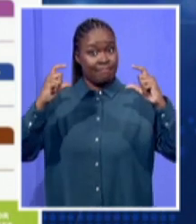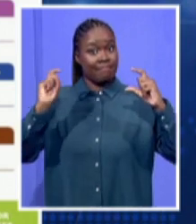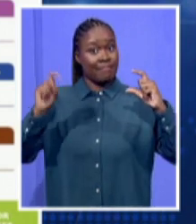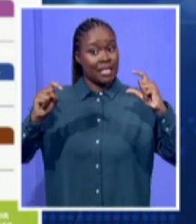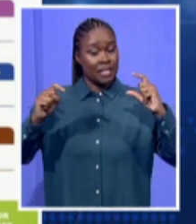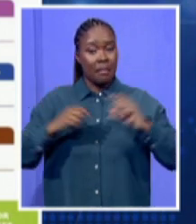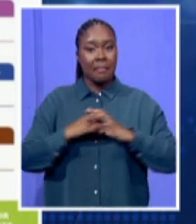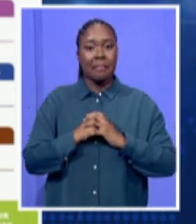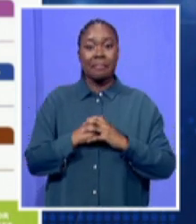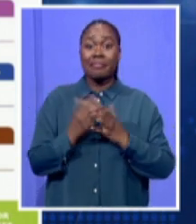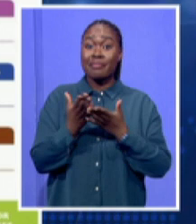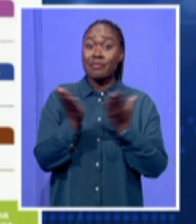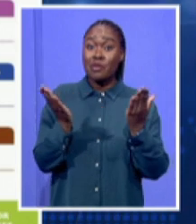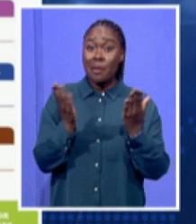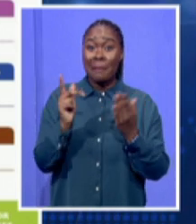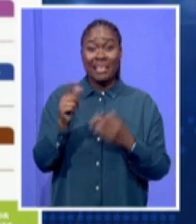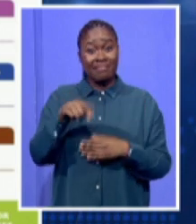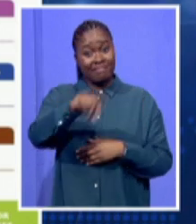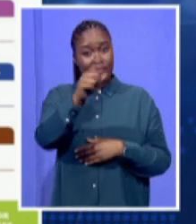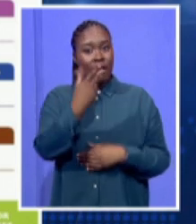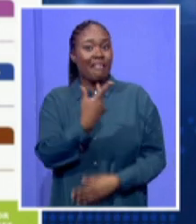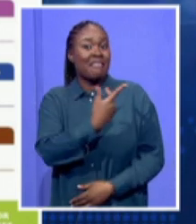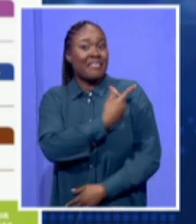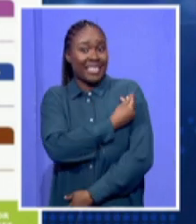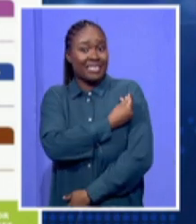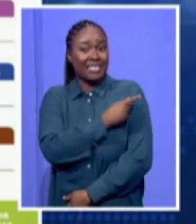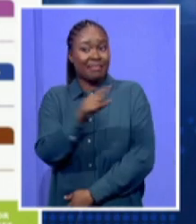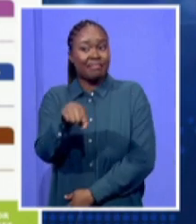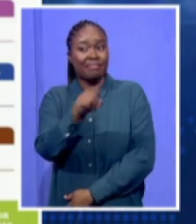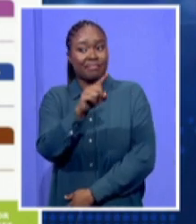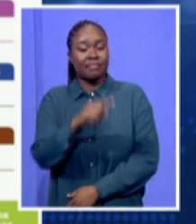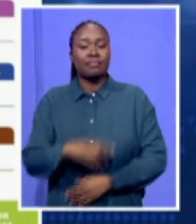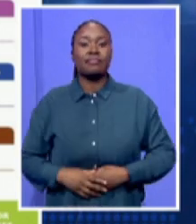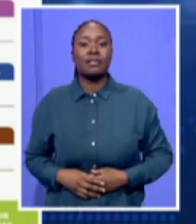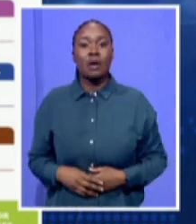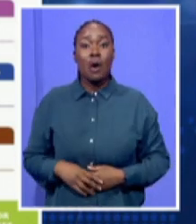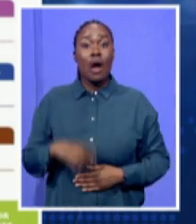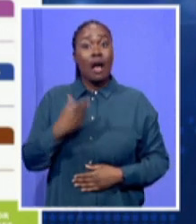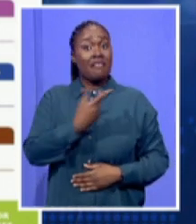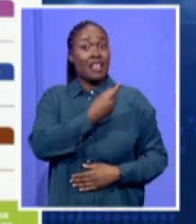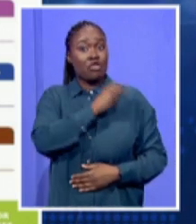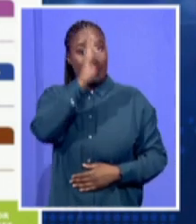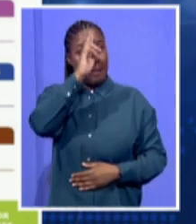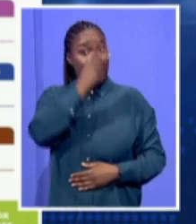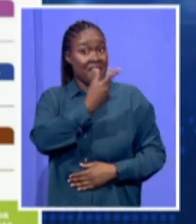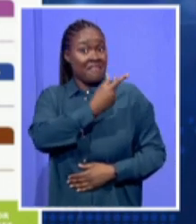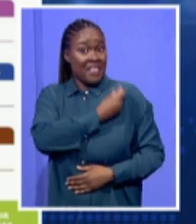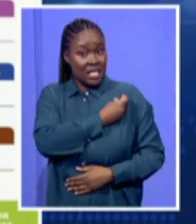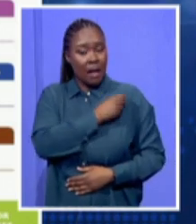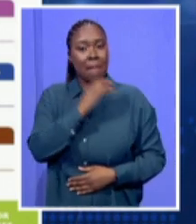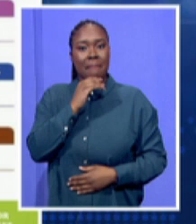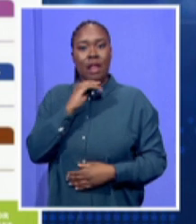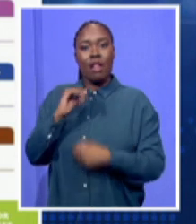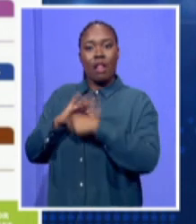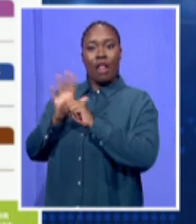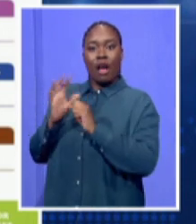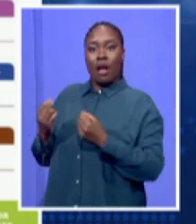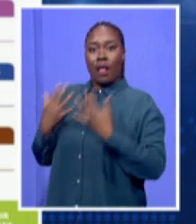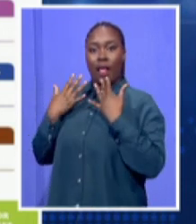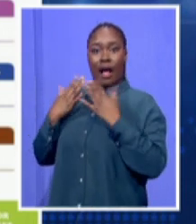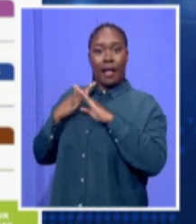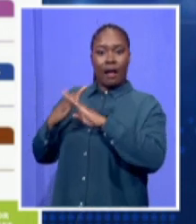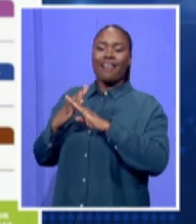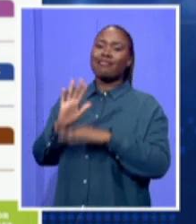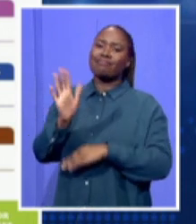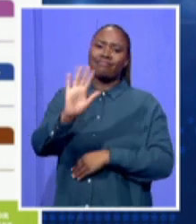we should all be out there getting ourselves vaccinated. The vaccine does not prevent infection, and there's a fair amount of what we call